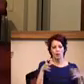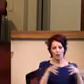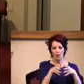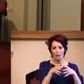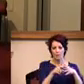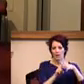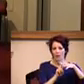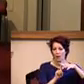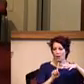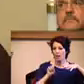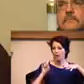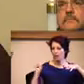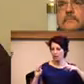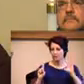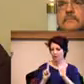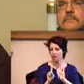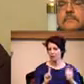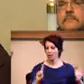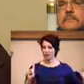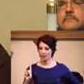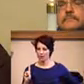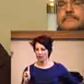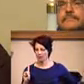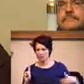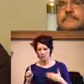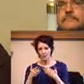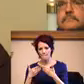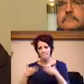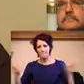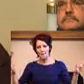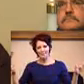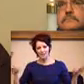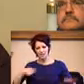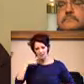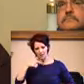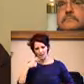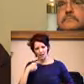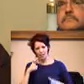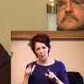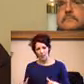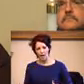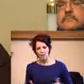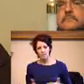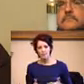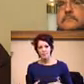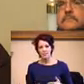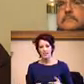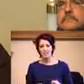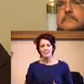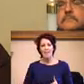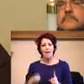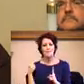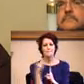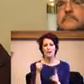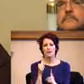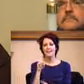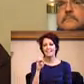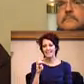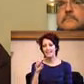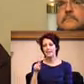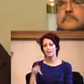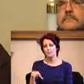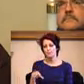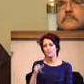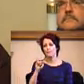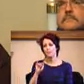public public way it was that Epiphany that set him up to be the Christ to be the one who would save the